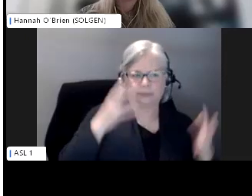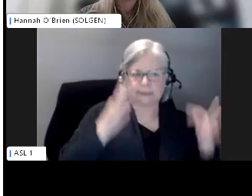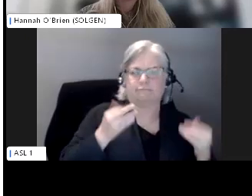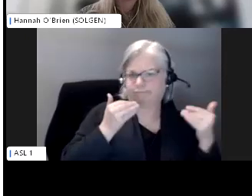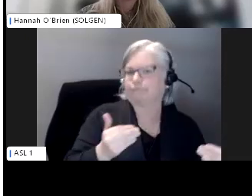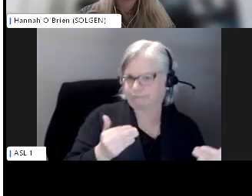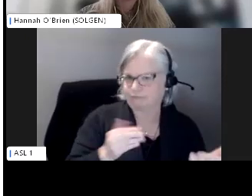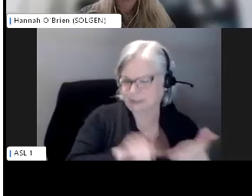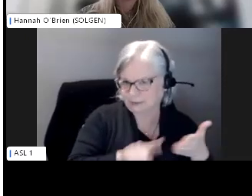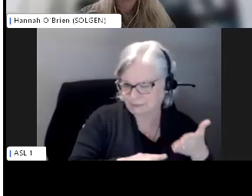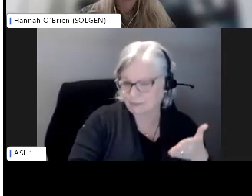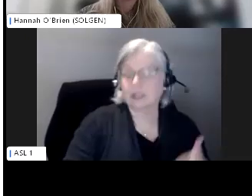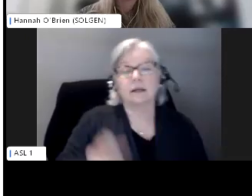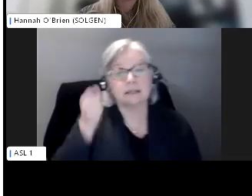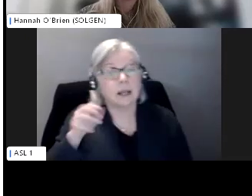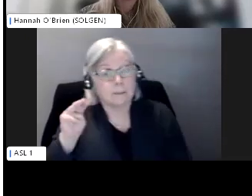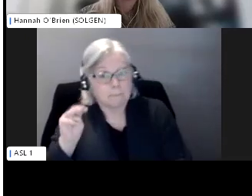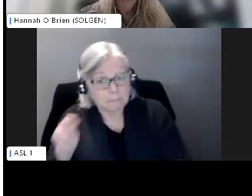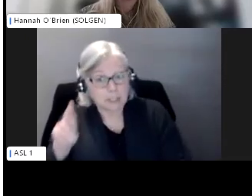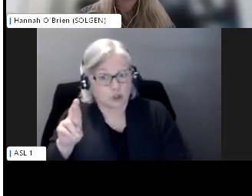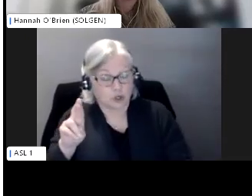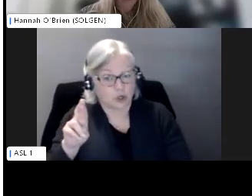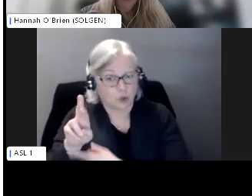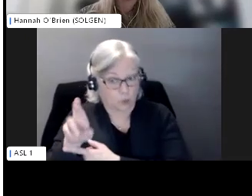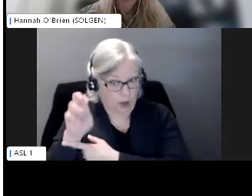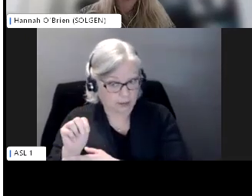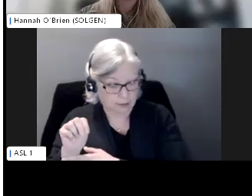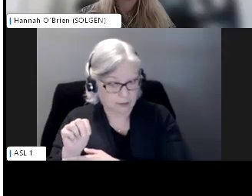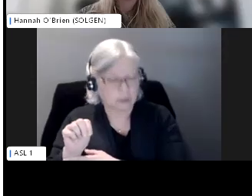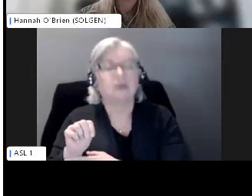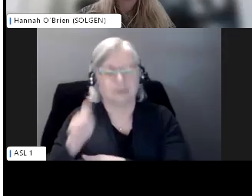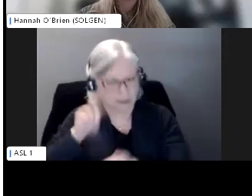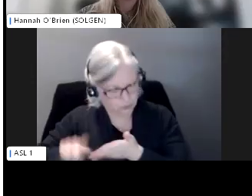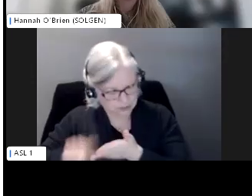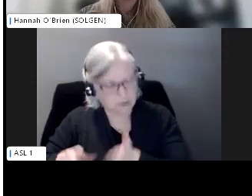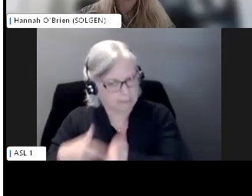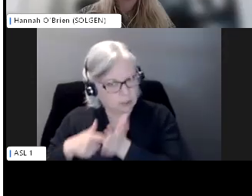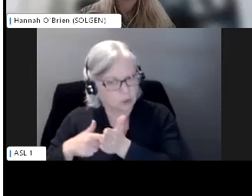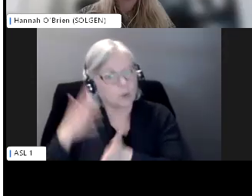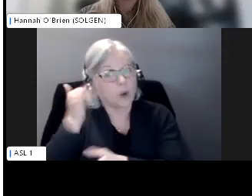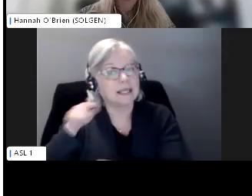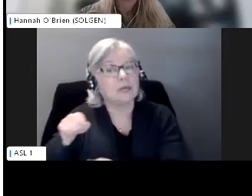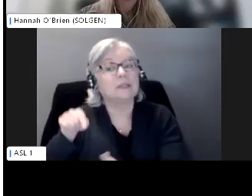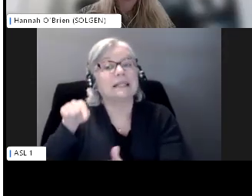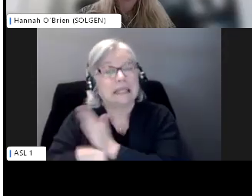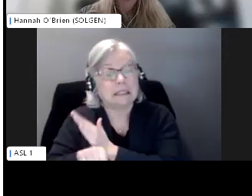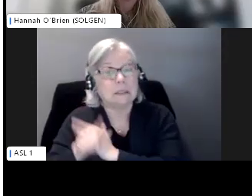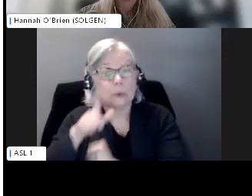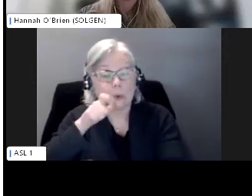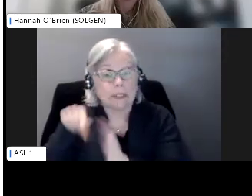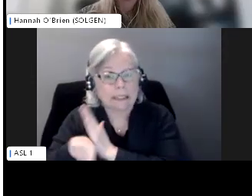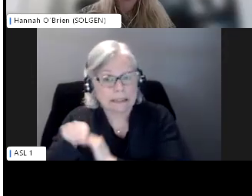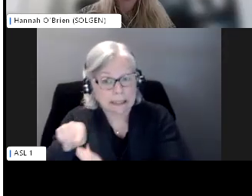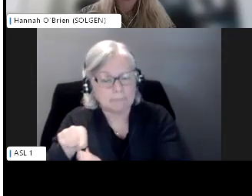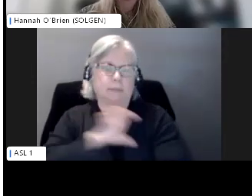so Mr. Ryan's inquest was mandatory because he was killed by the police. And then it